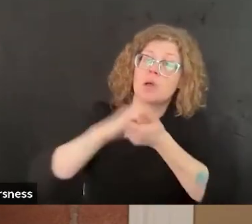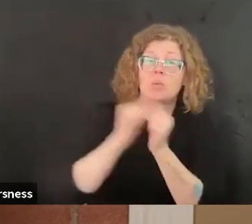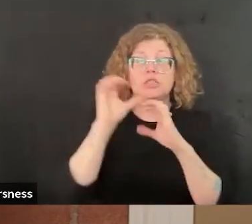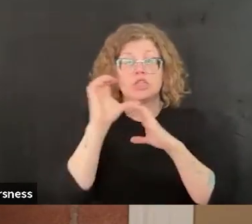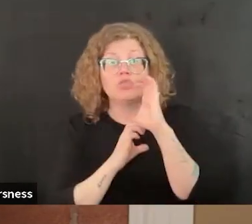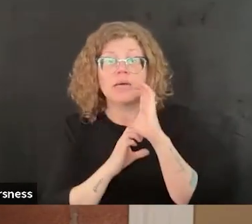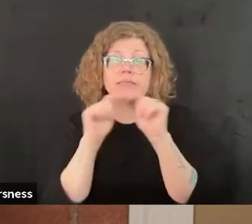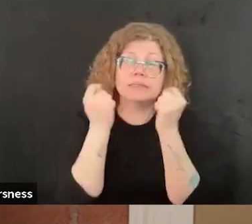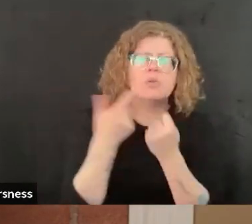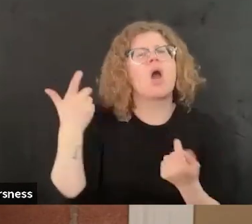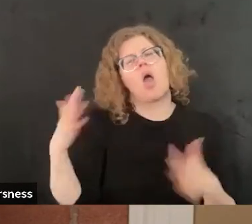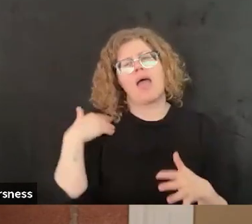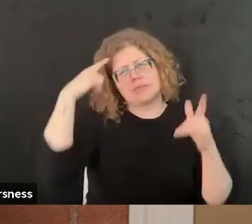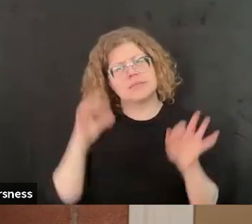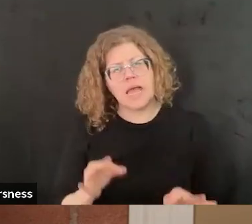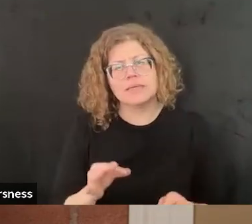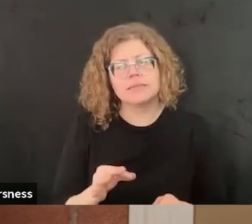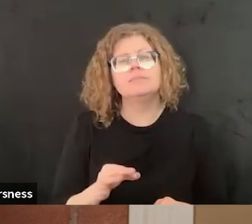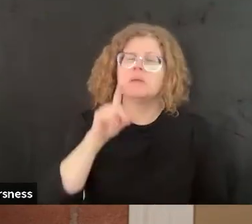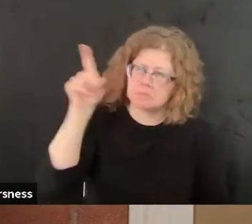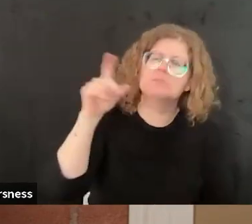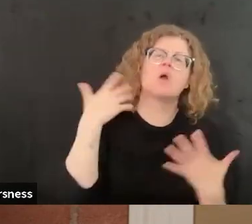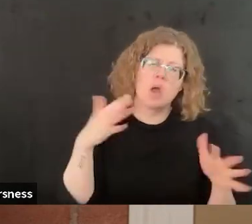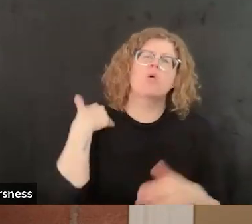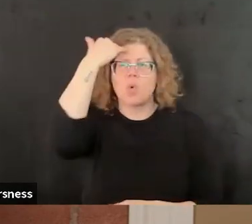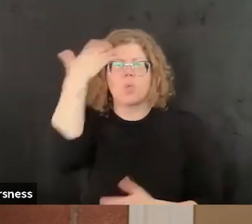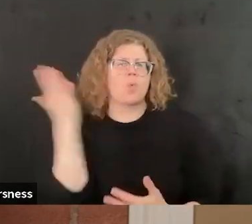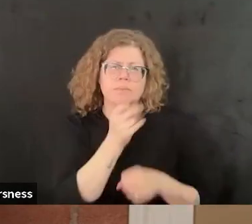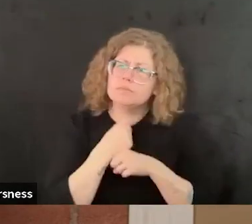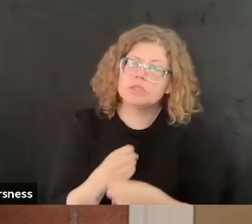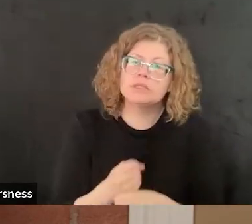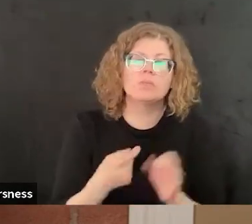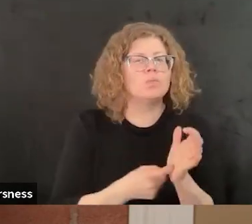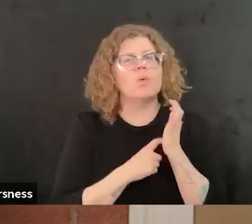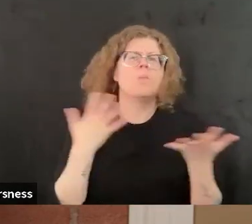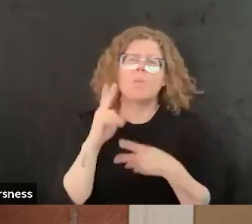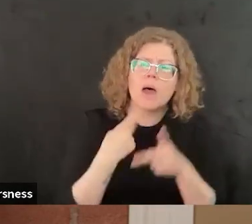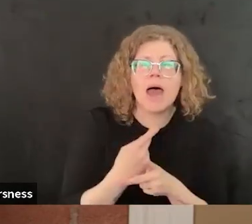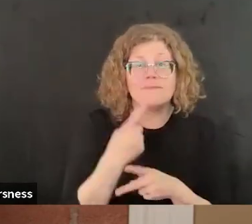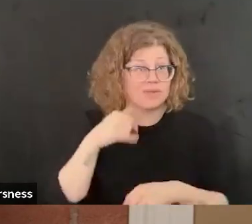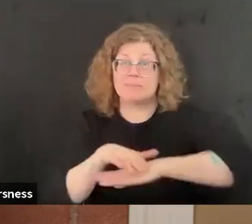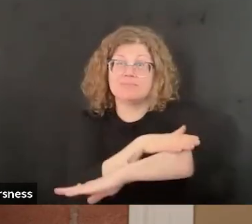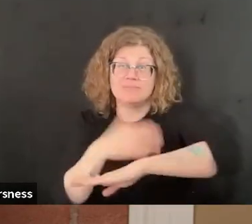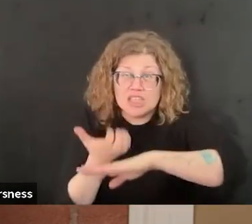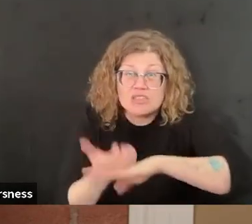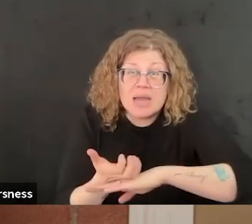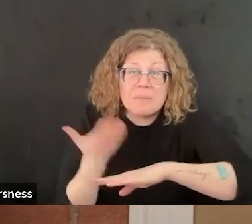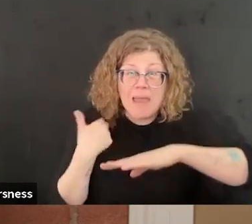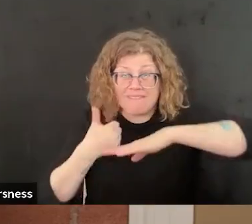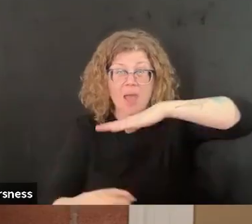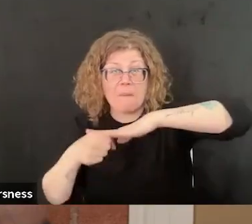construction project, likely they've considered that already and they've worked you into their overall planning for making sure they're putting footings into